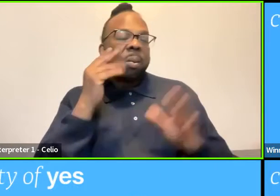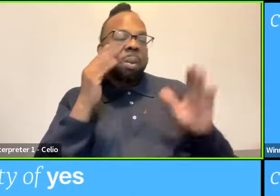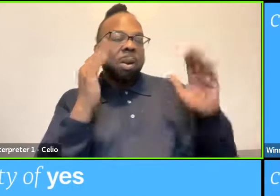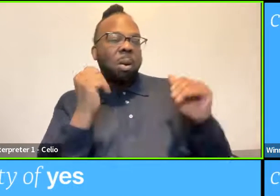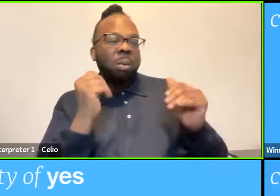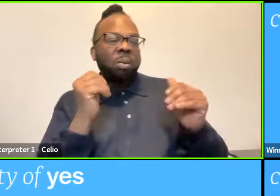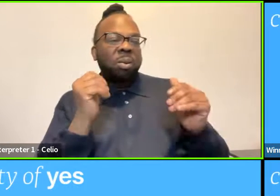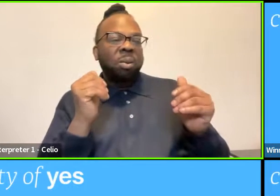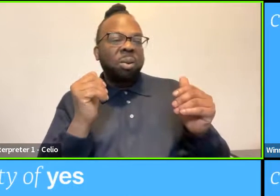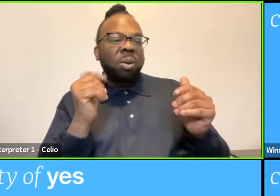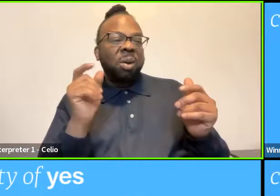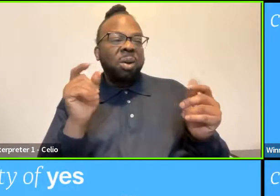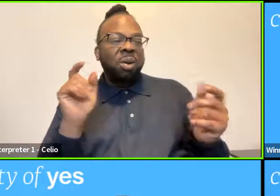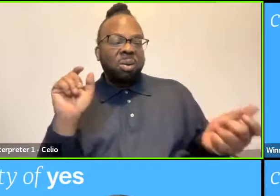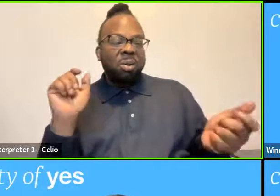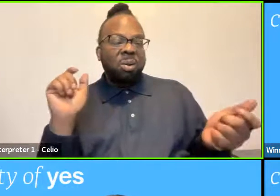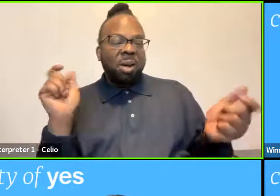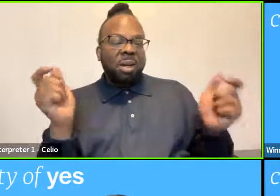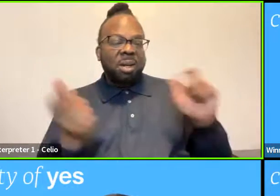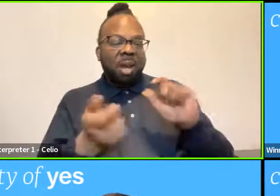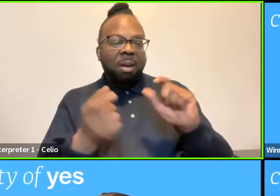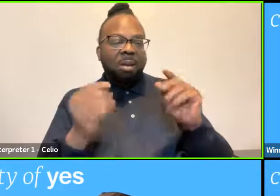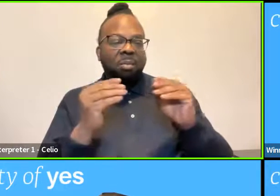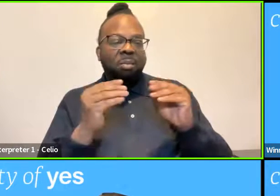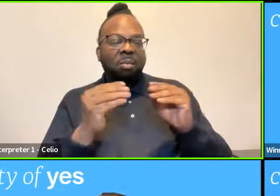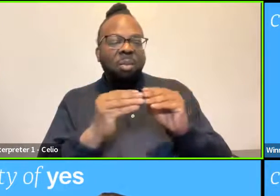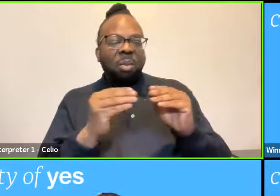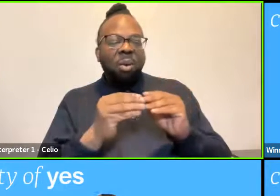adapt more broadly in the future.